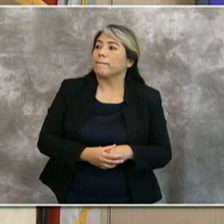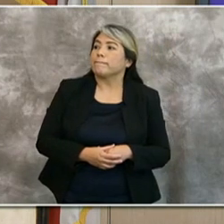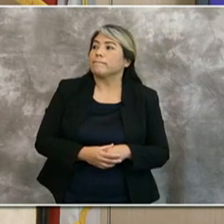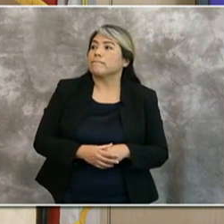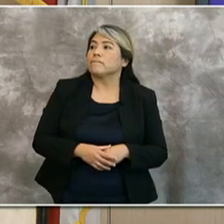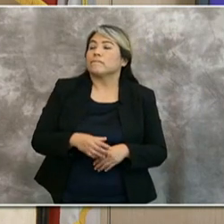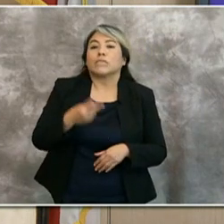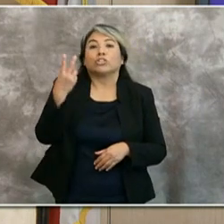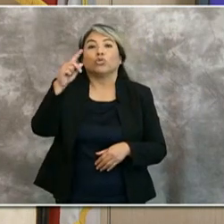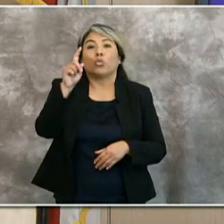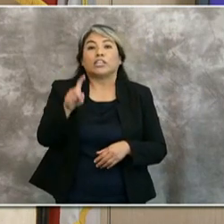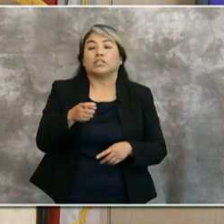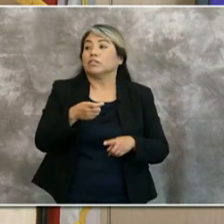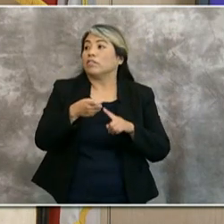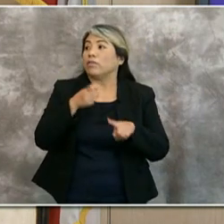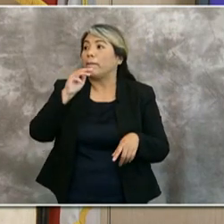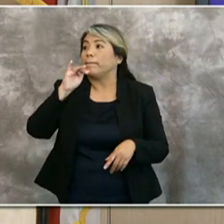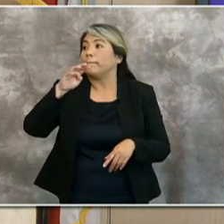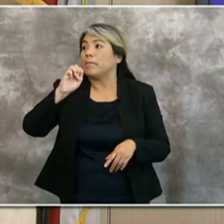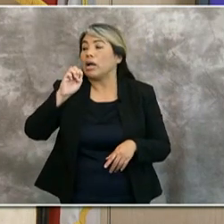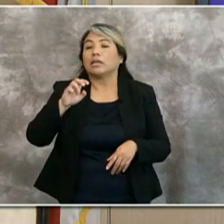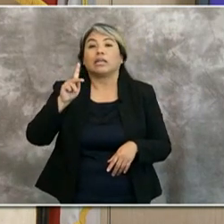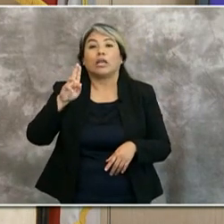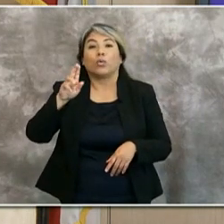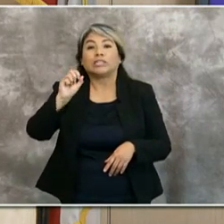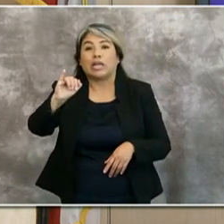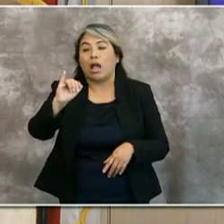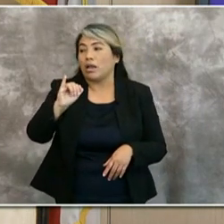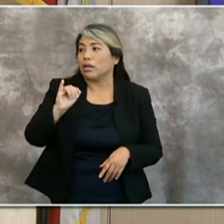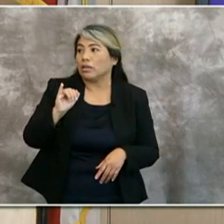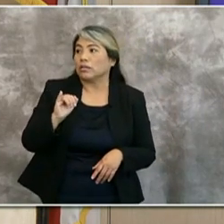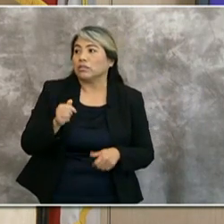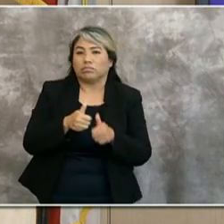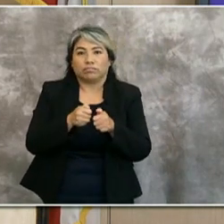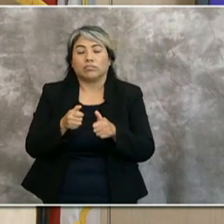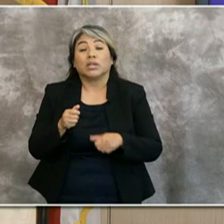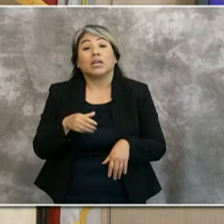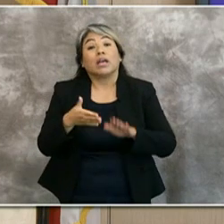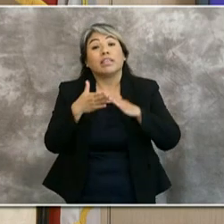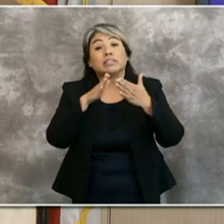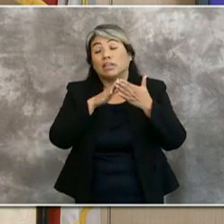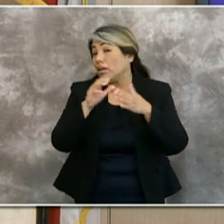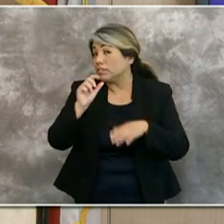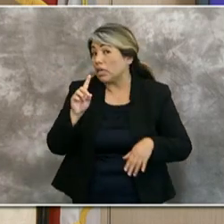Okay, I have 2 questions from Mike McKinnon at KUSI. Is the City of